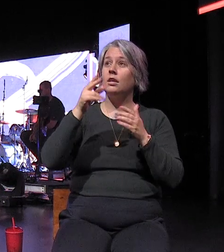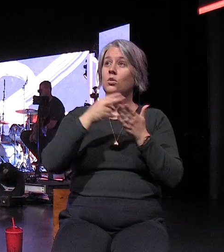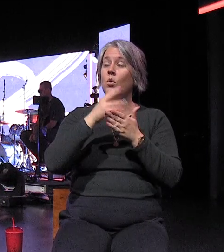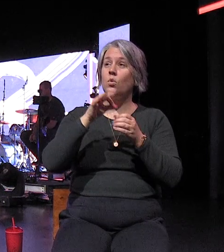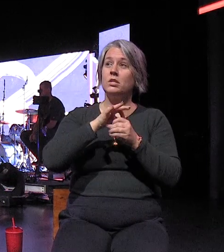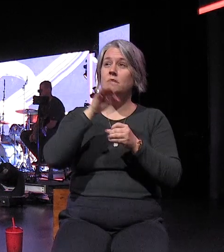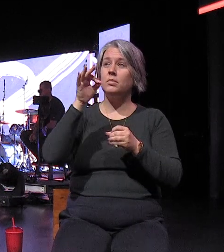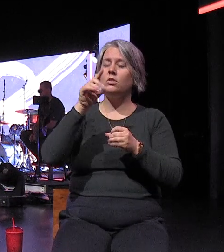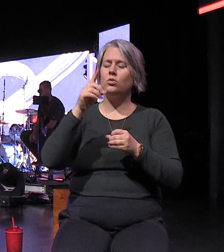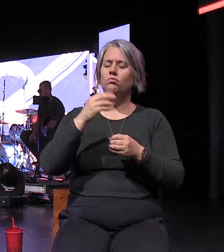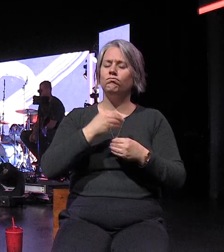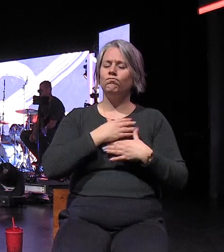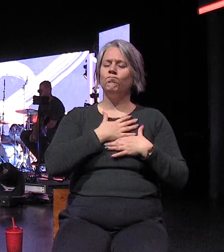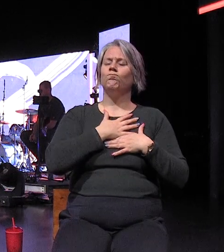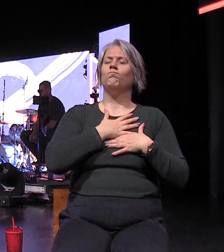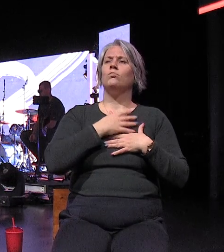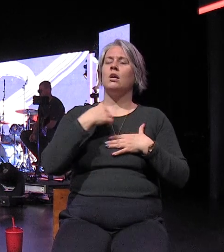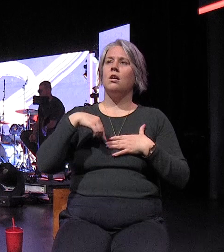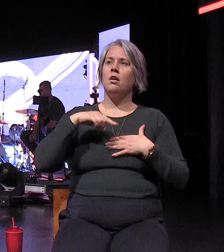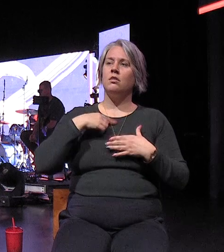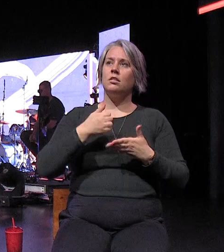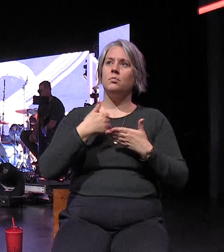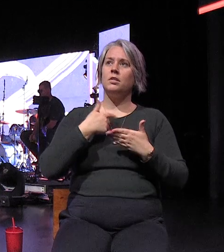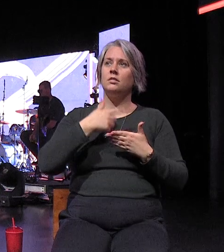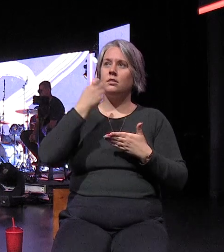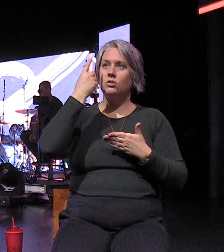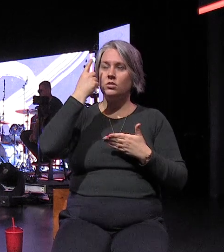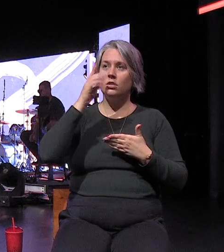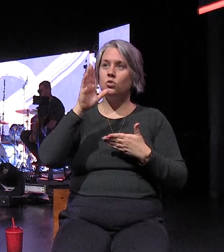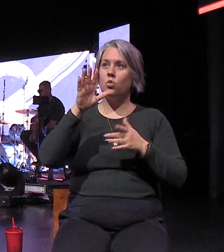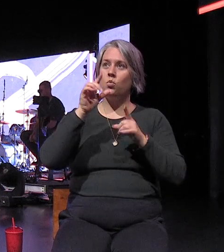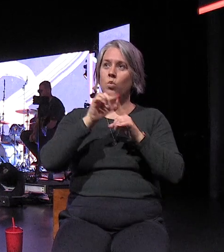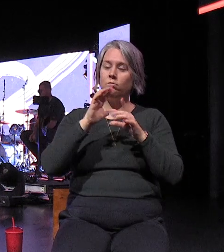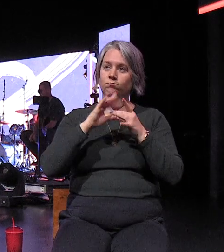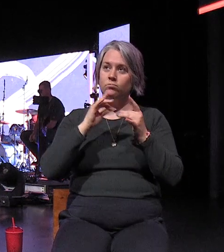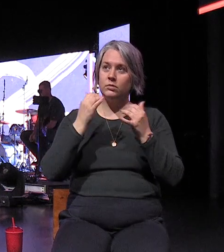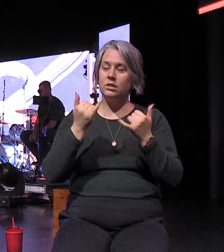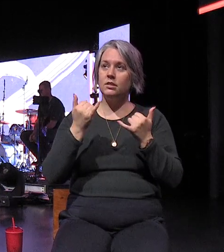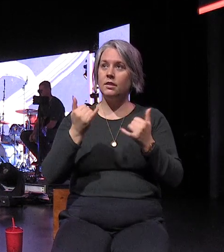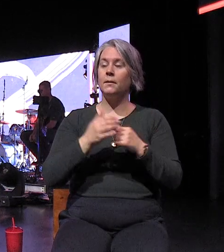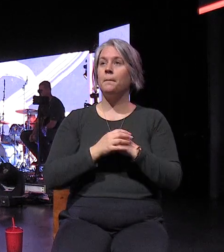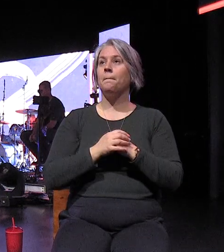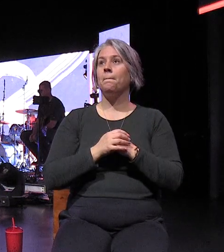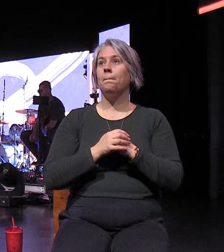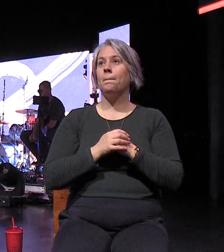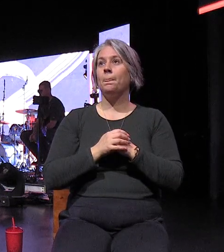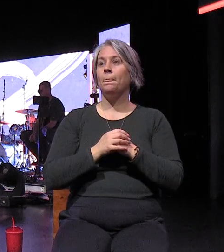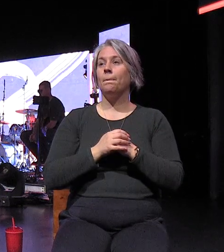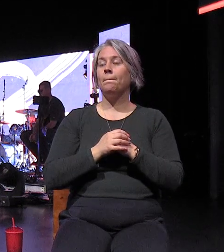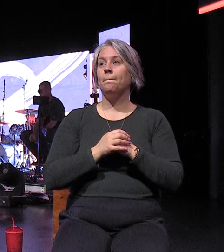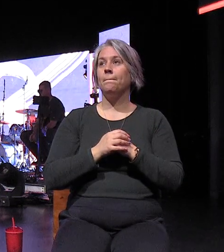to our souls. You'll help us interpret the word today. And God, I thank you that your word gives light to our path.